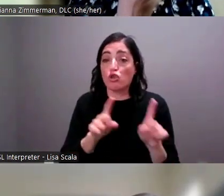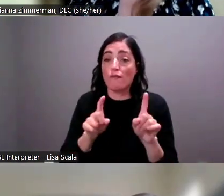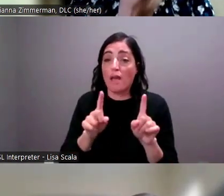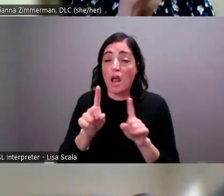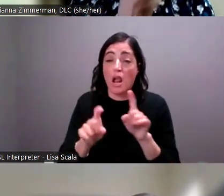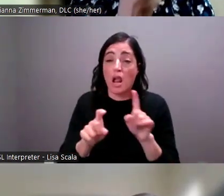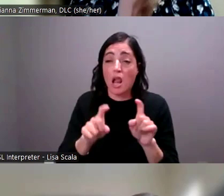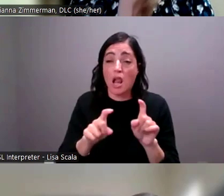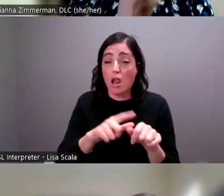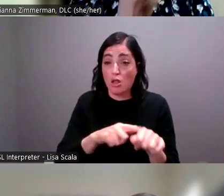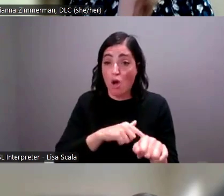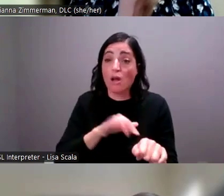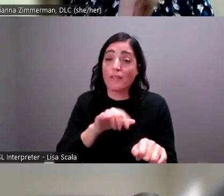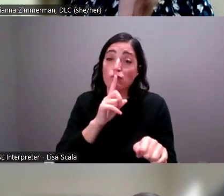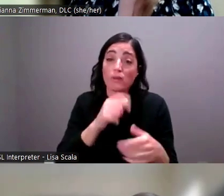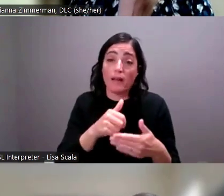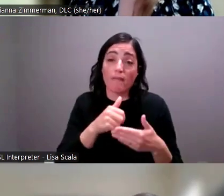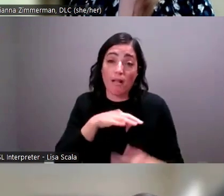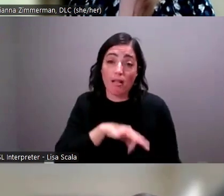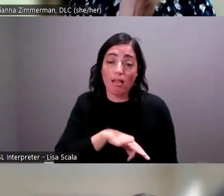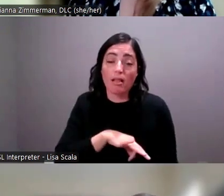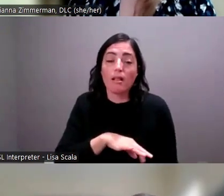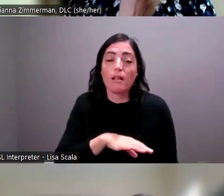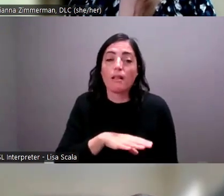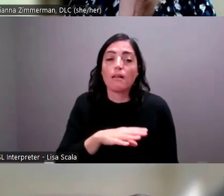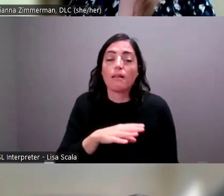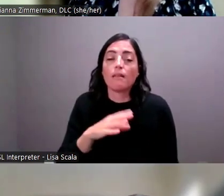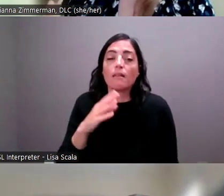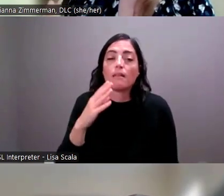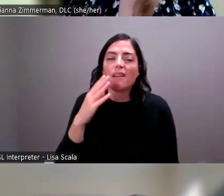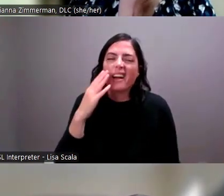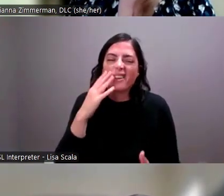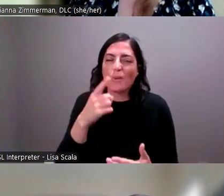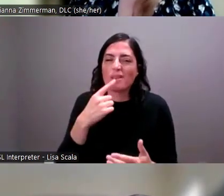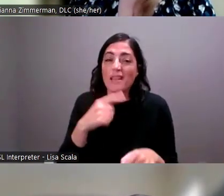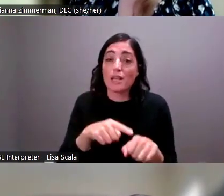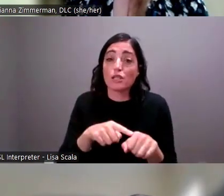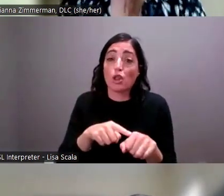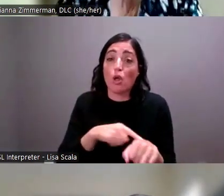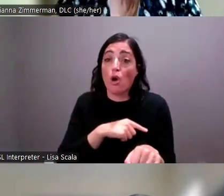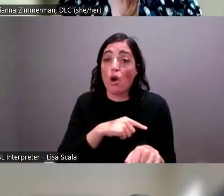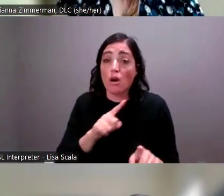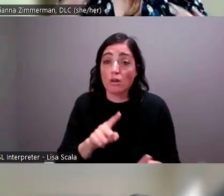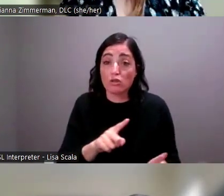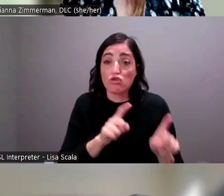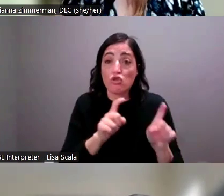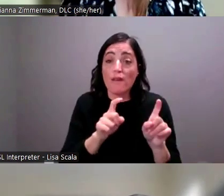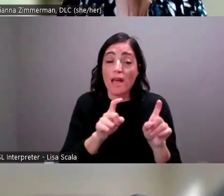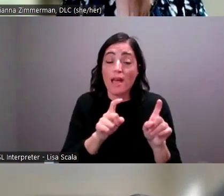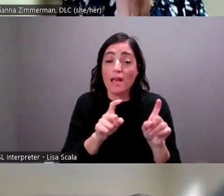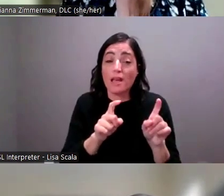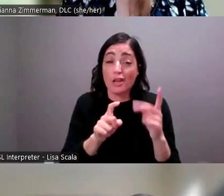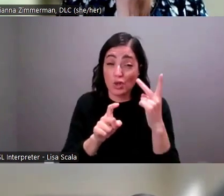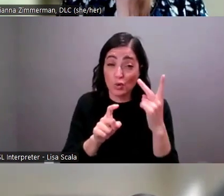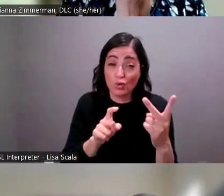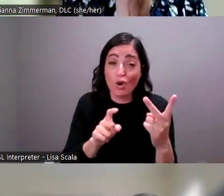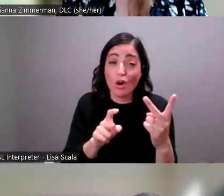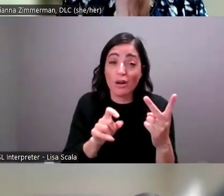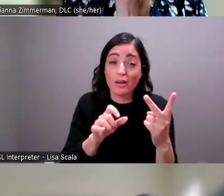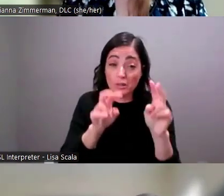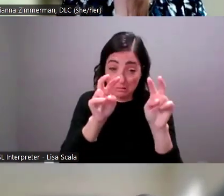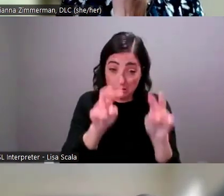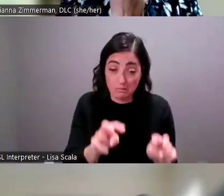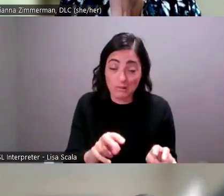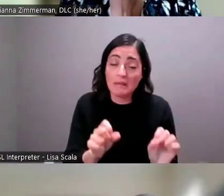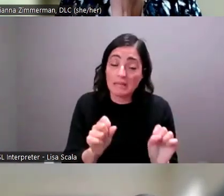is very helpful. I know it says long survey, and when you look at it, it can be a little